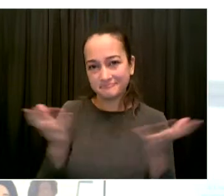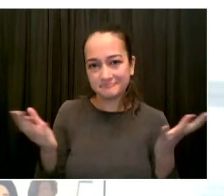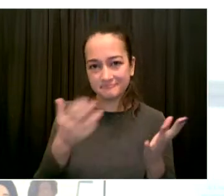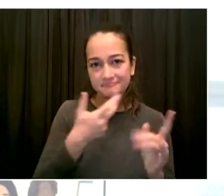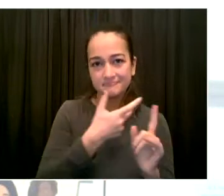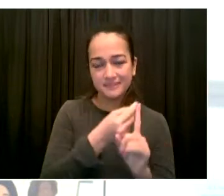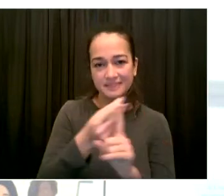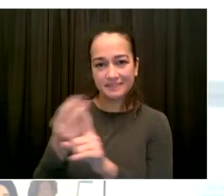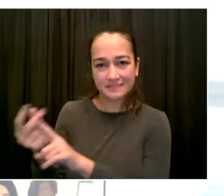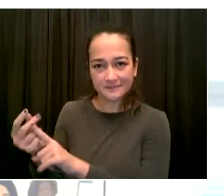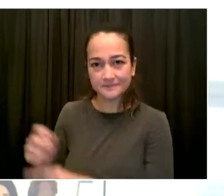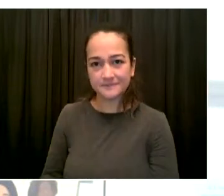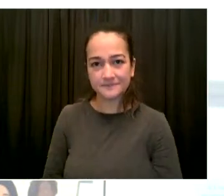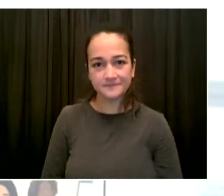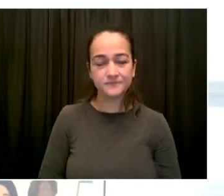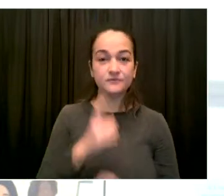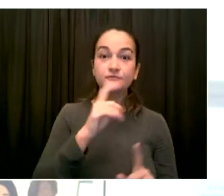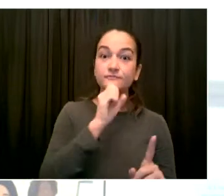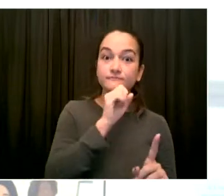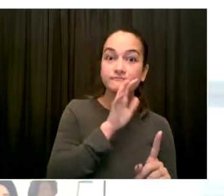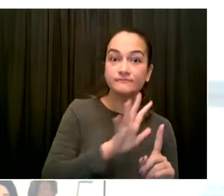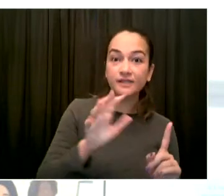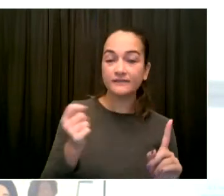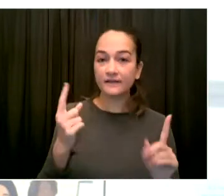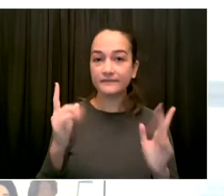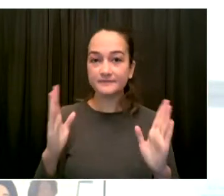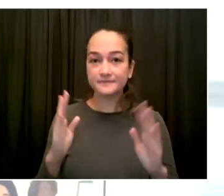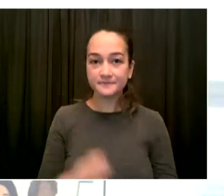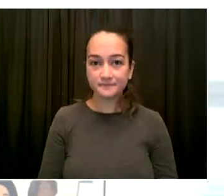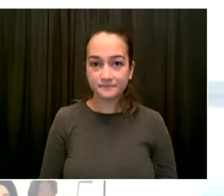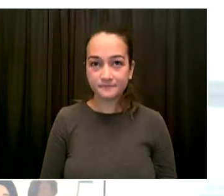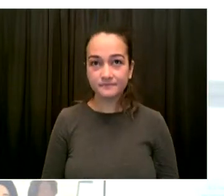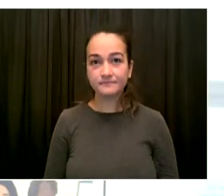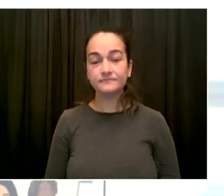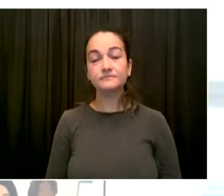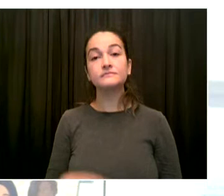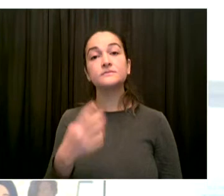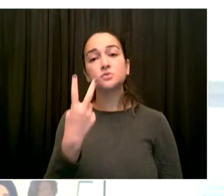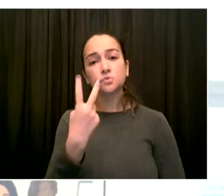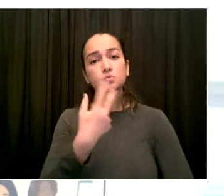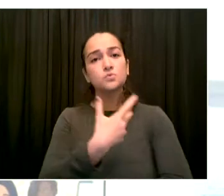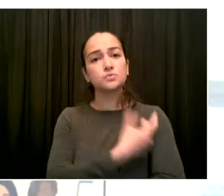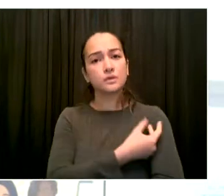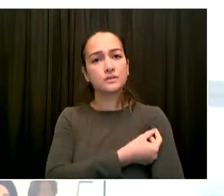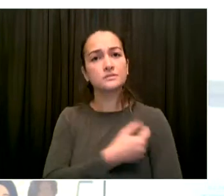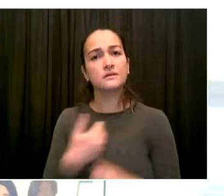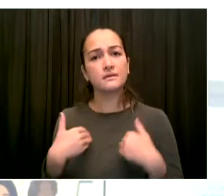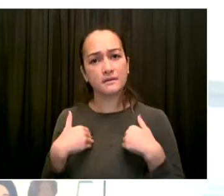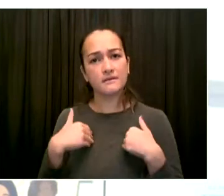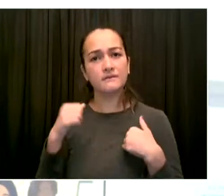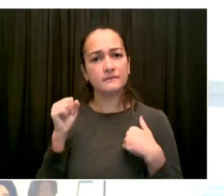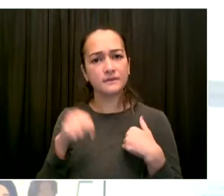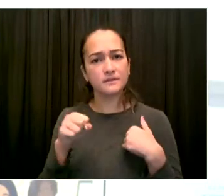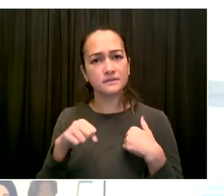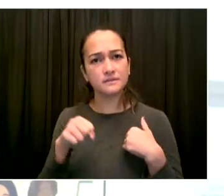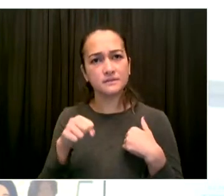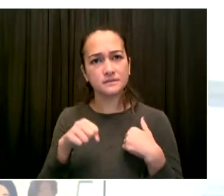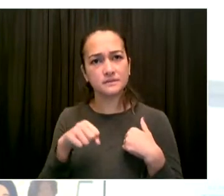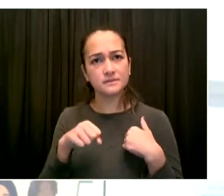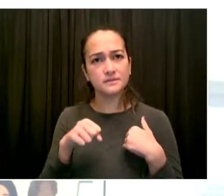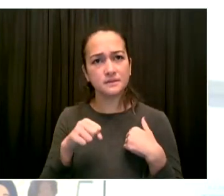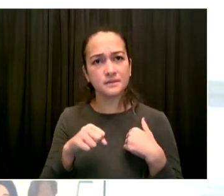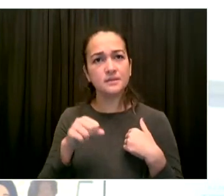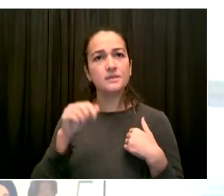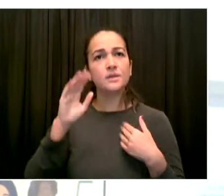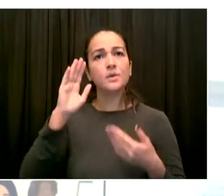It's a smaller dose compared to what's being administered to 12 years old and older, but it would be